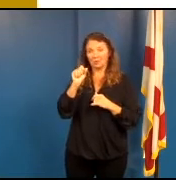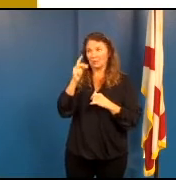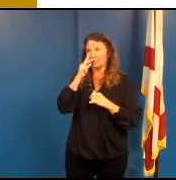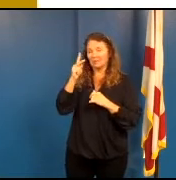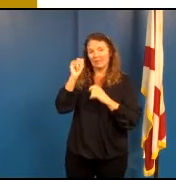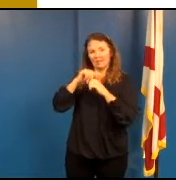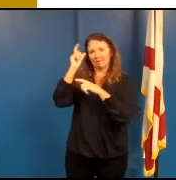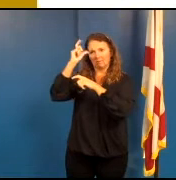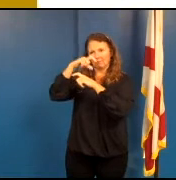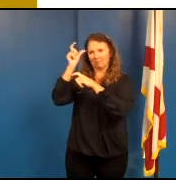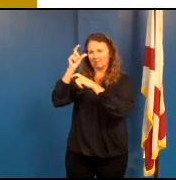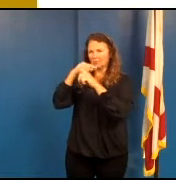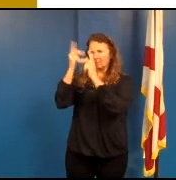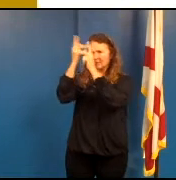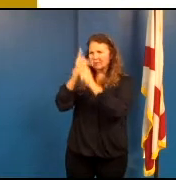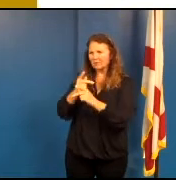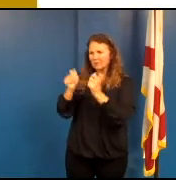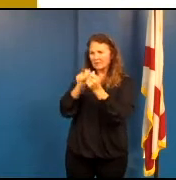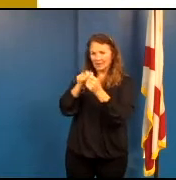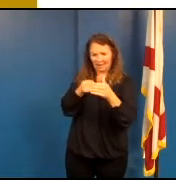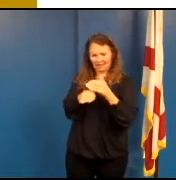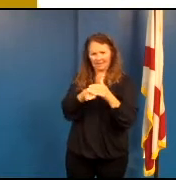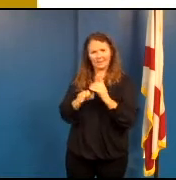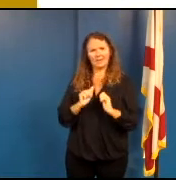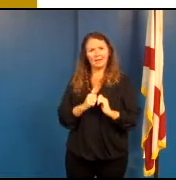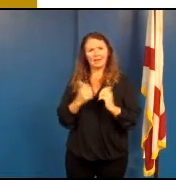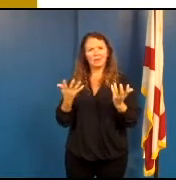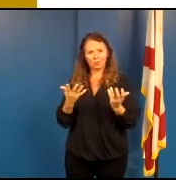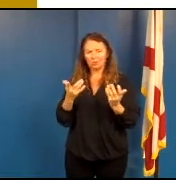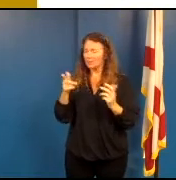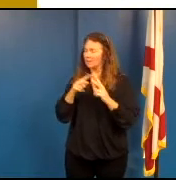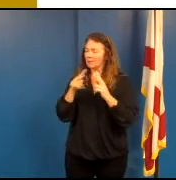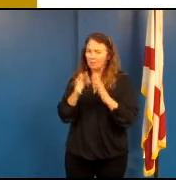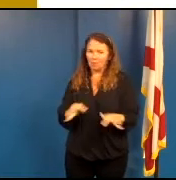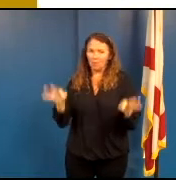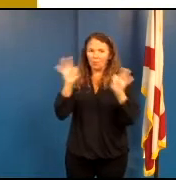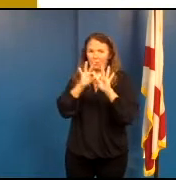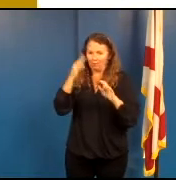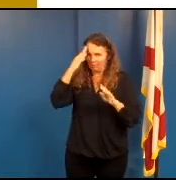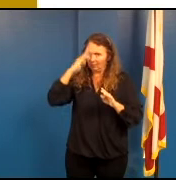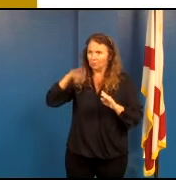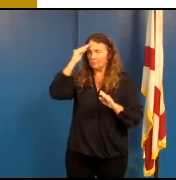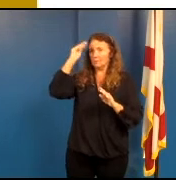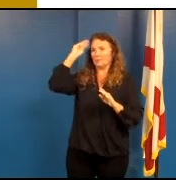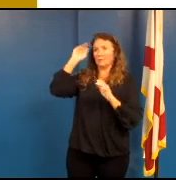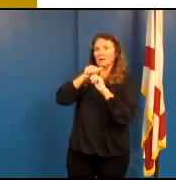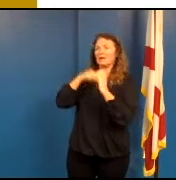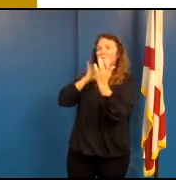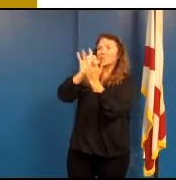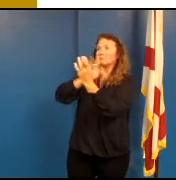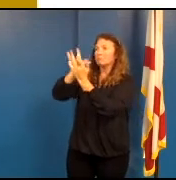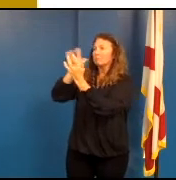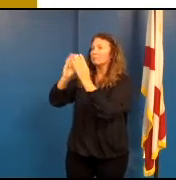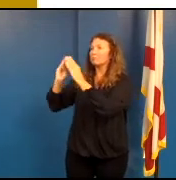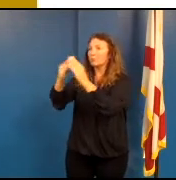lens of equity. And so access remains incredibly important, how we reach out to the community that